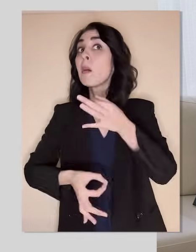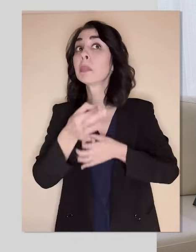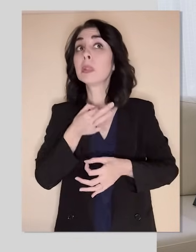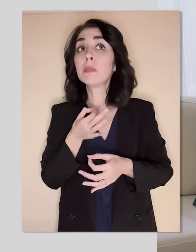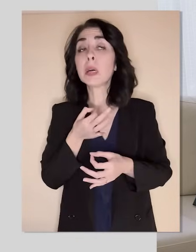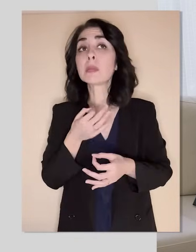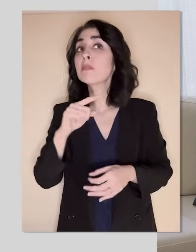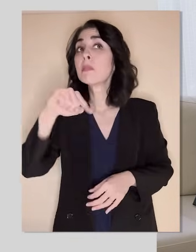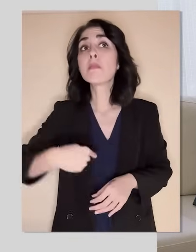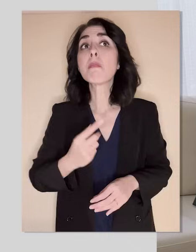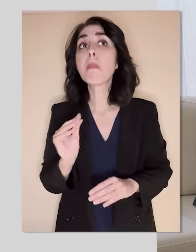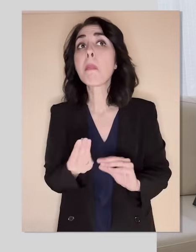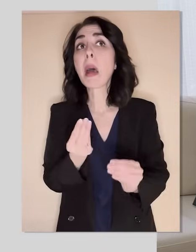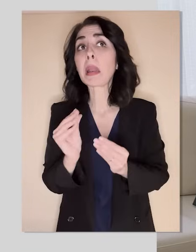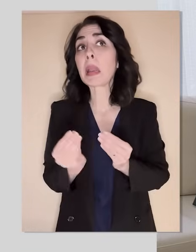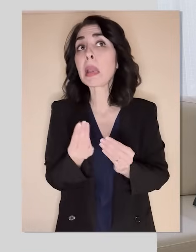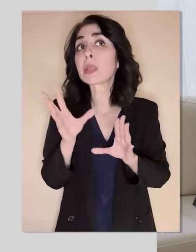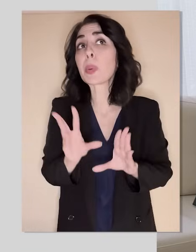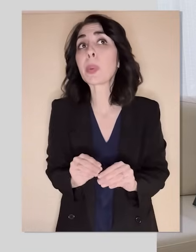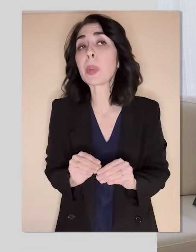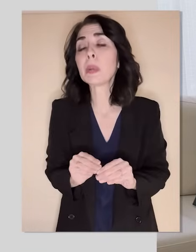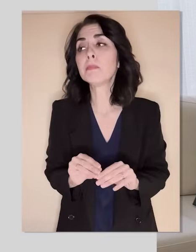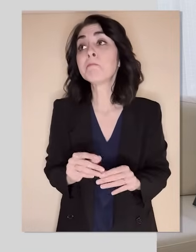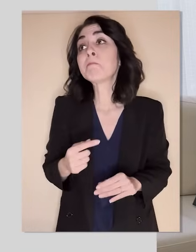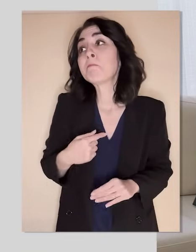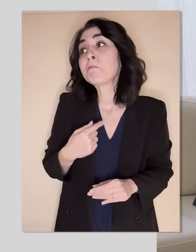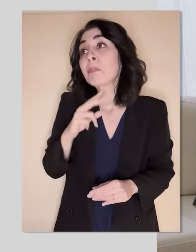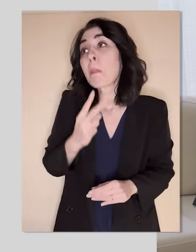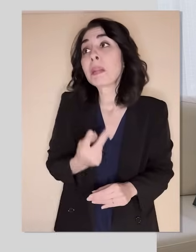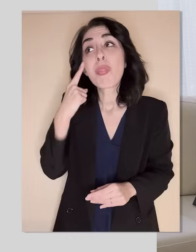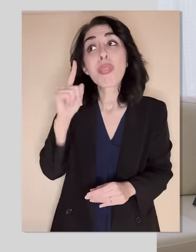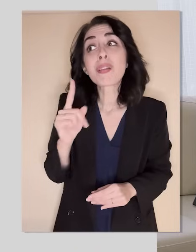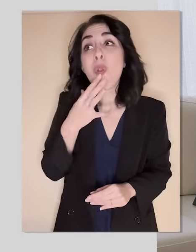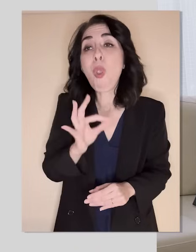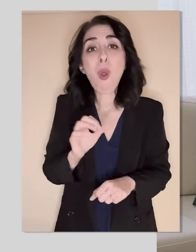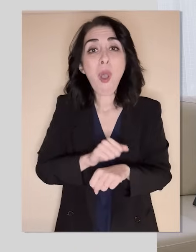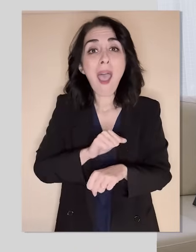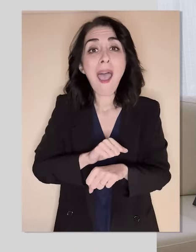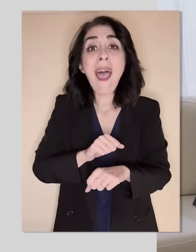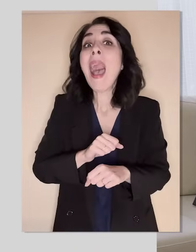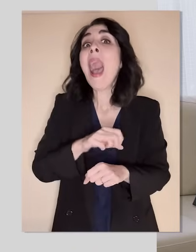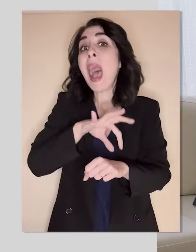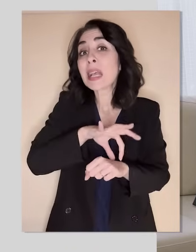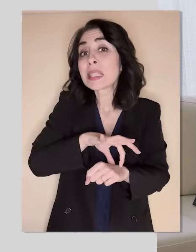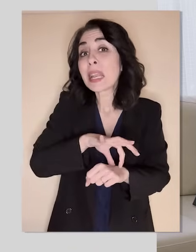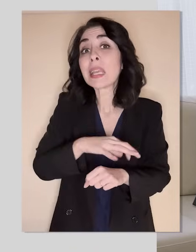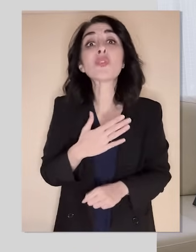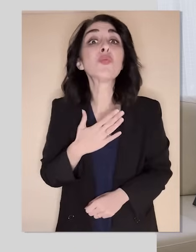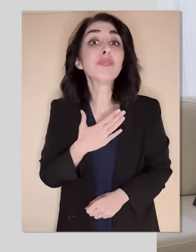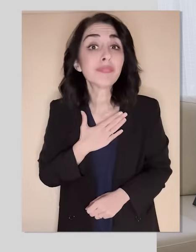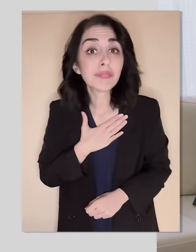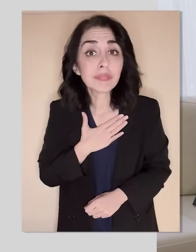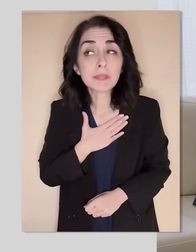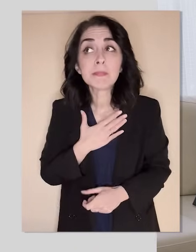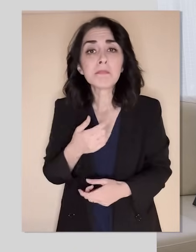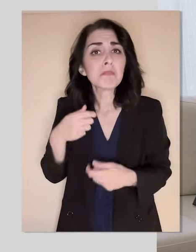never complain of side effects. Here in Greece, the same, more or less. I mean, what do you hear from your patients? Very few